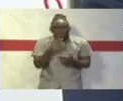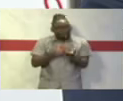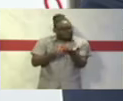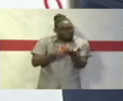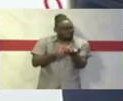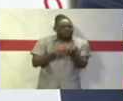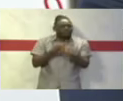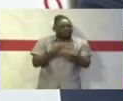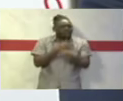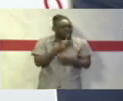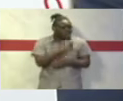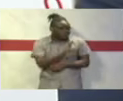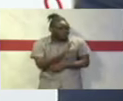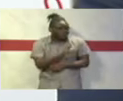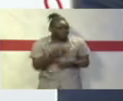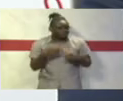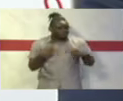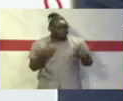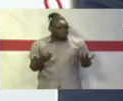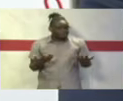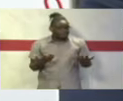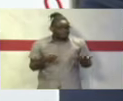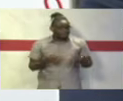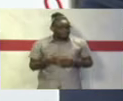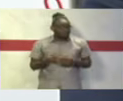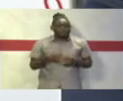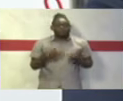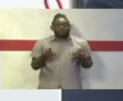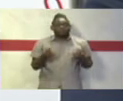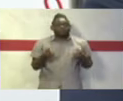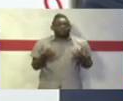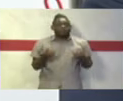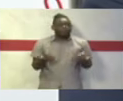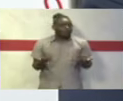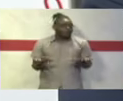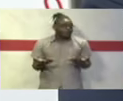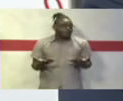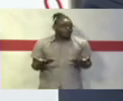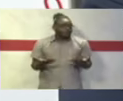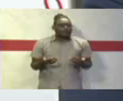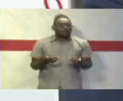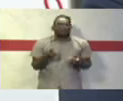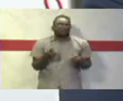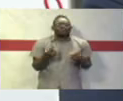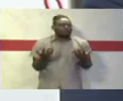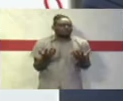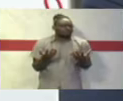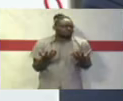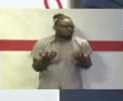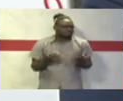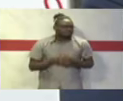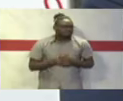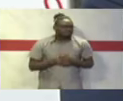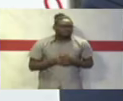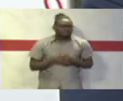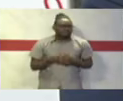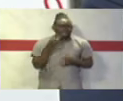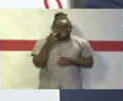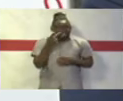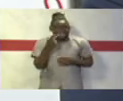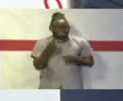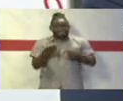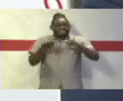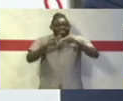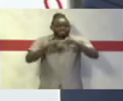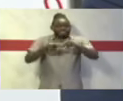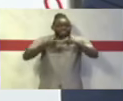It's facilitated us now to be able, what we've seen is that there is an increase in compliance